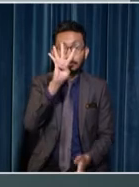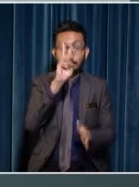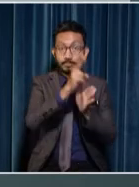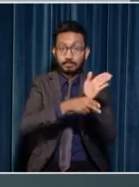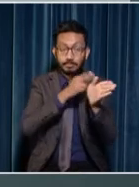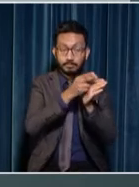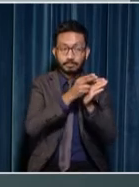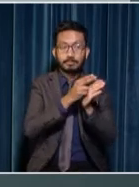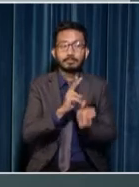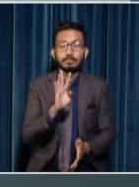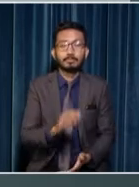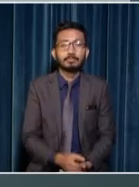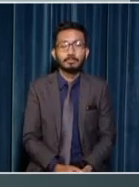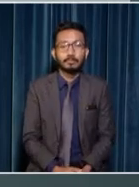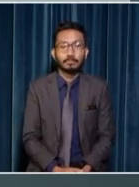5 hours,